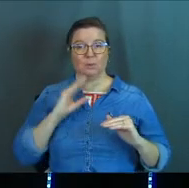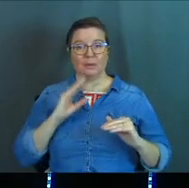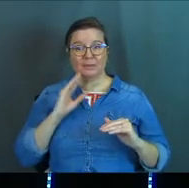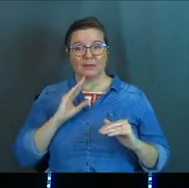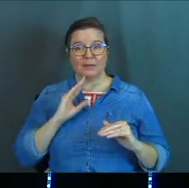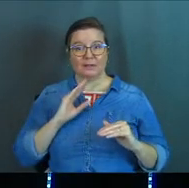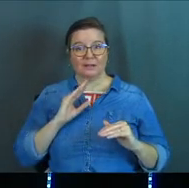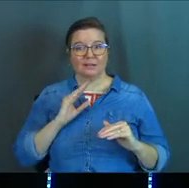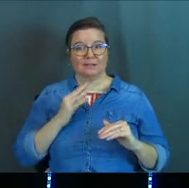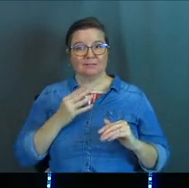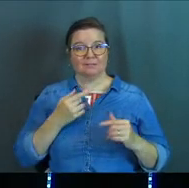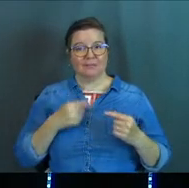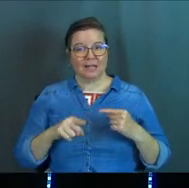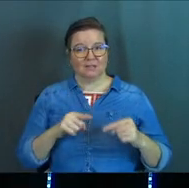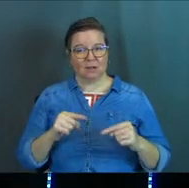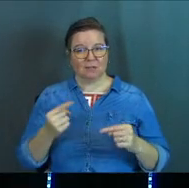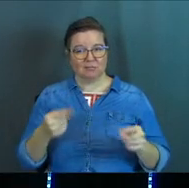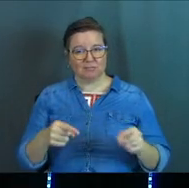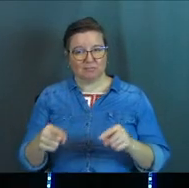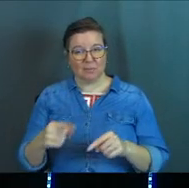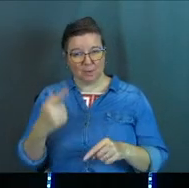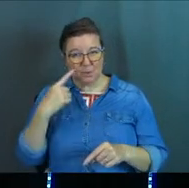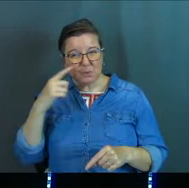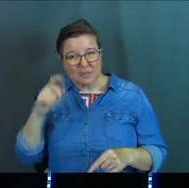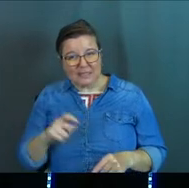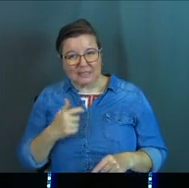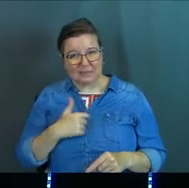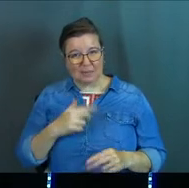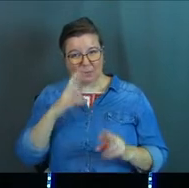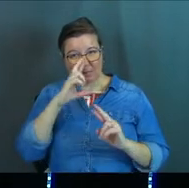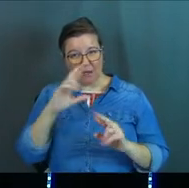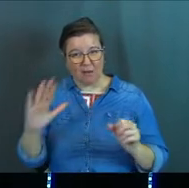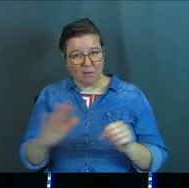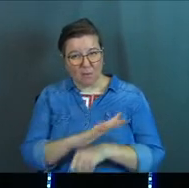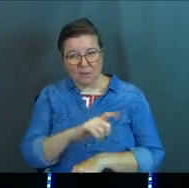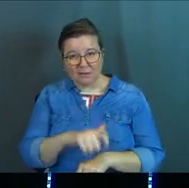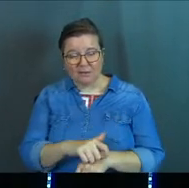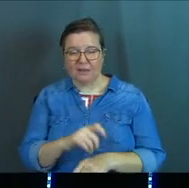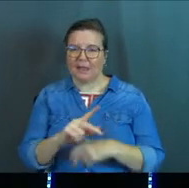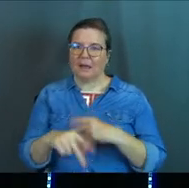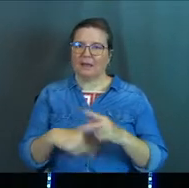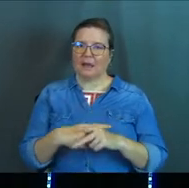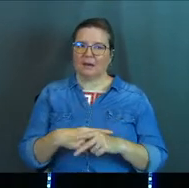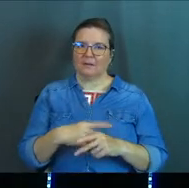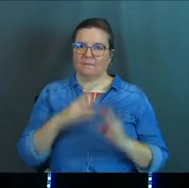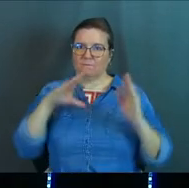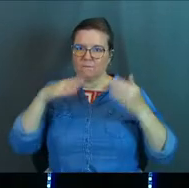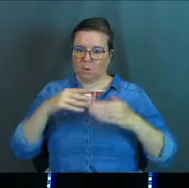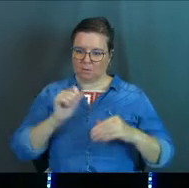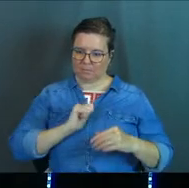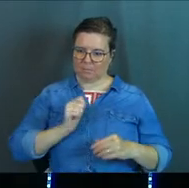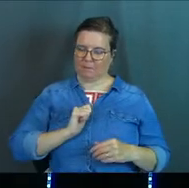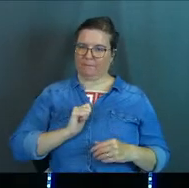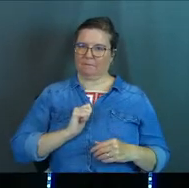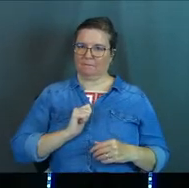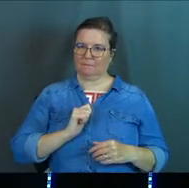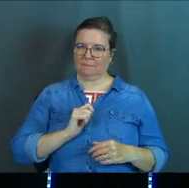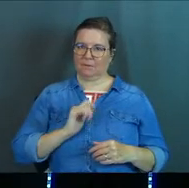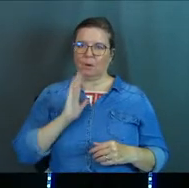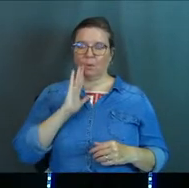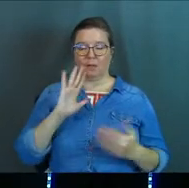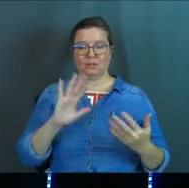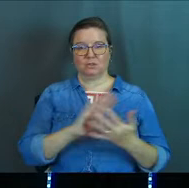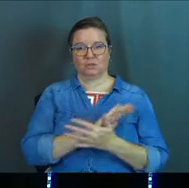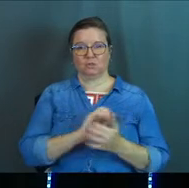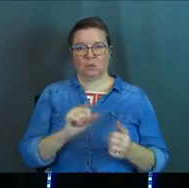experience slights in this life, but do you need to be respected? That kind of focus on self will